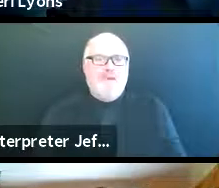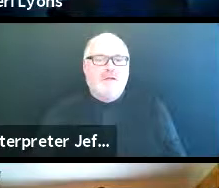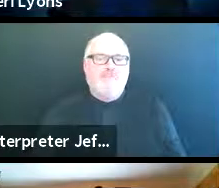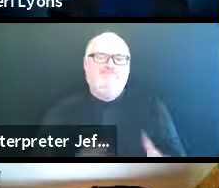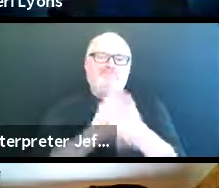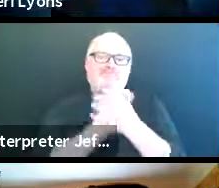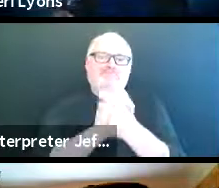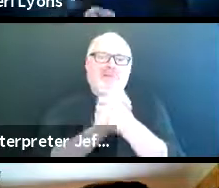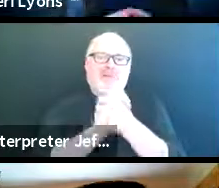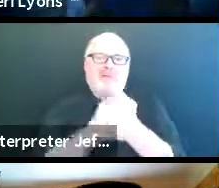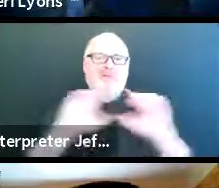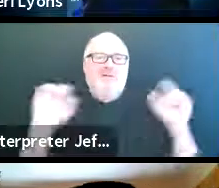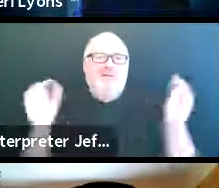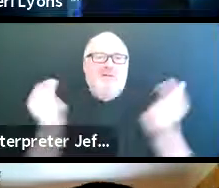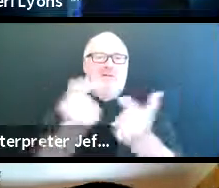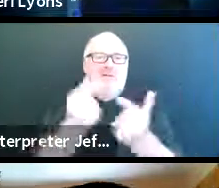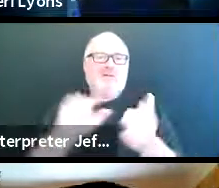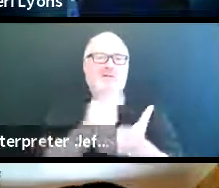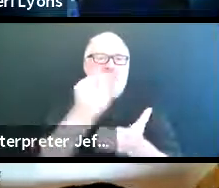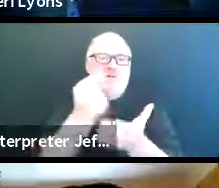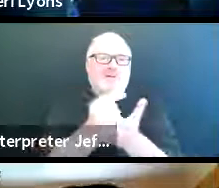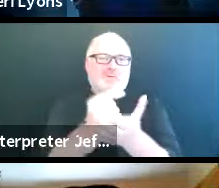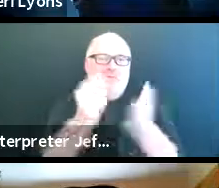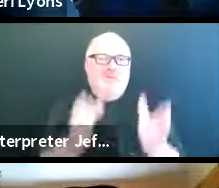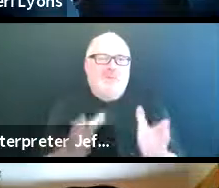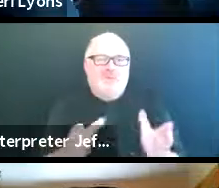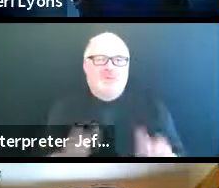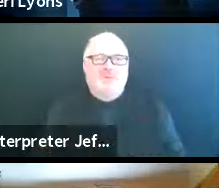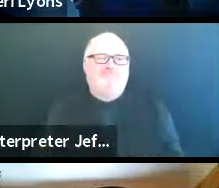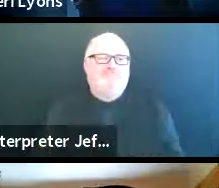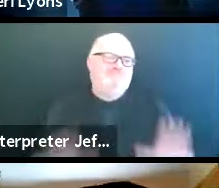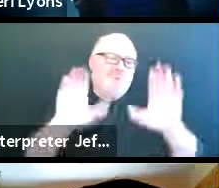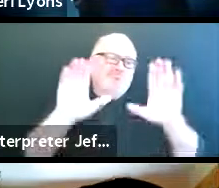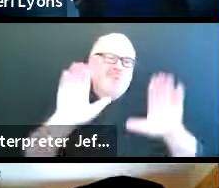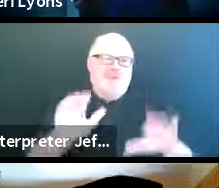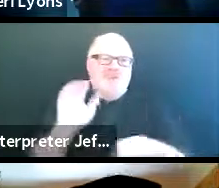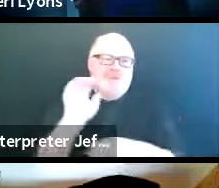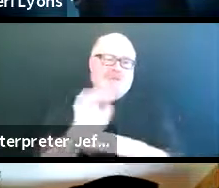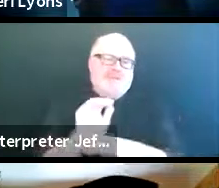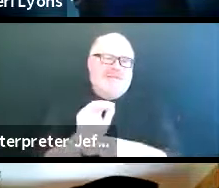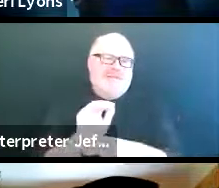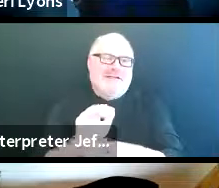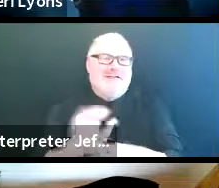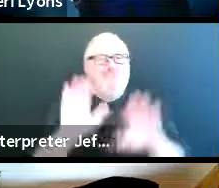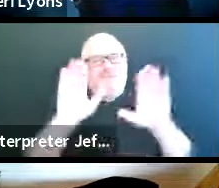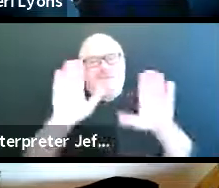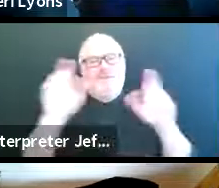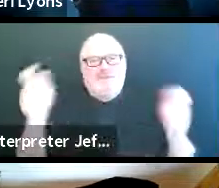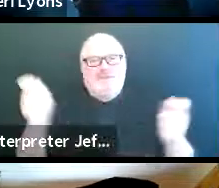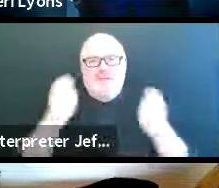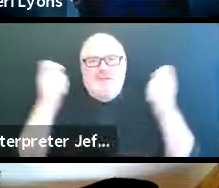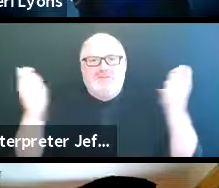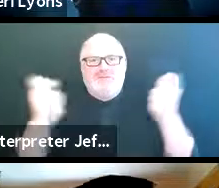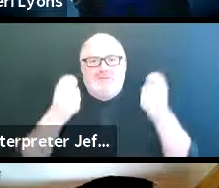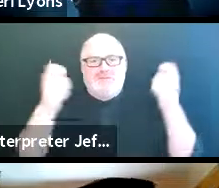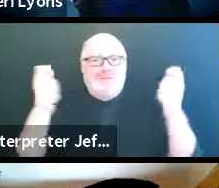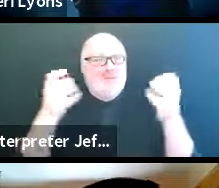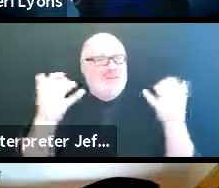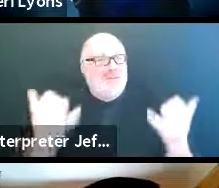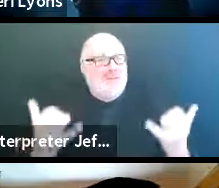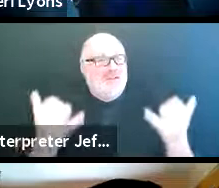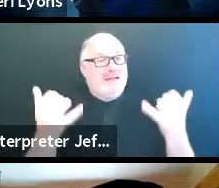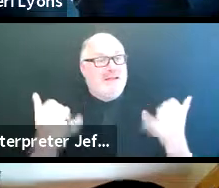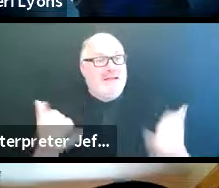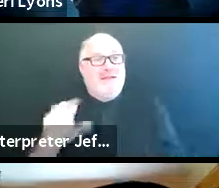Congratulations to all of our graduates. This is a wonderful evening, a wonderful celebration. And now,